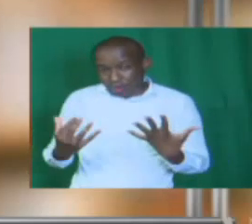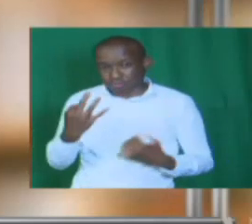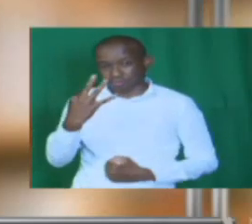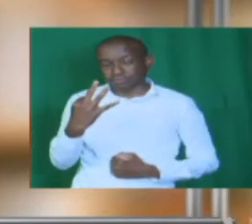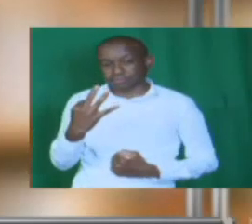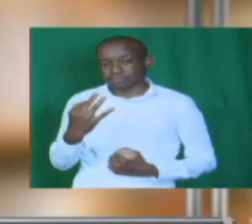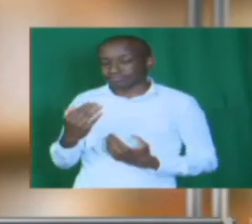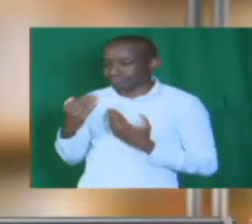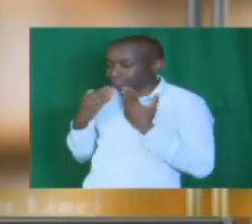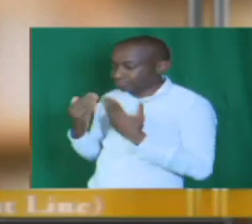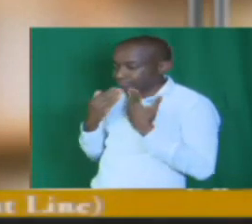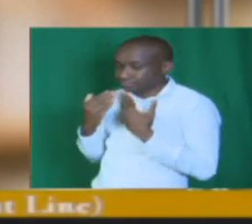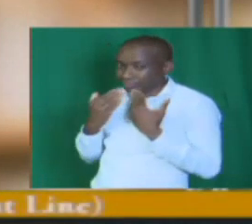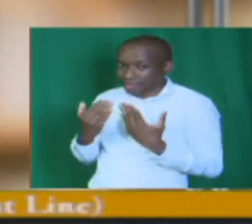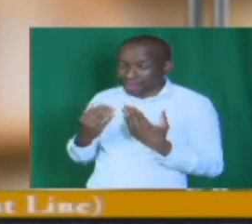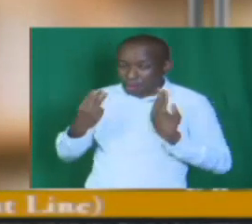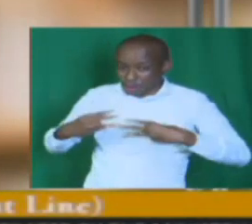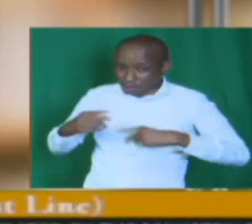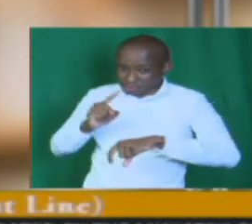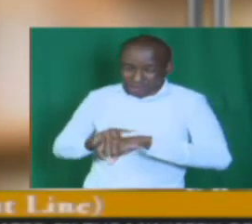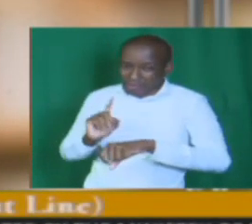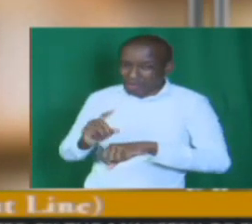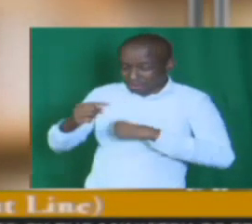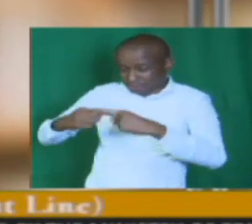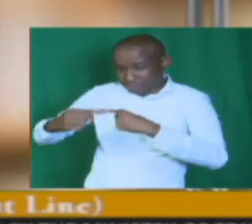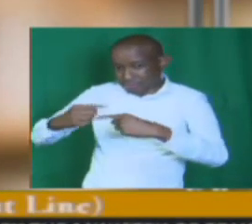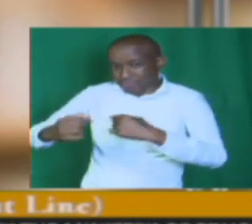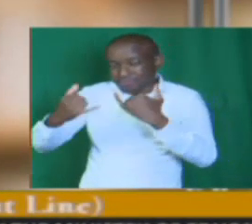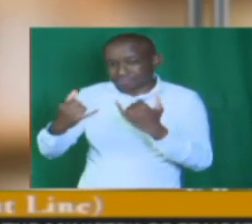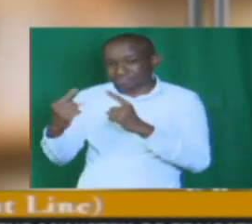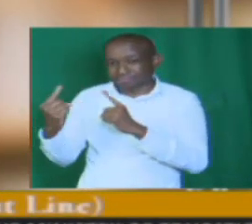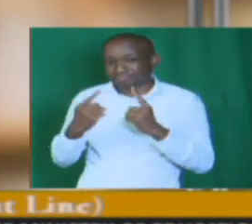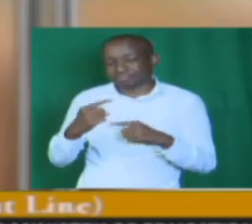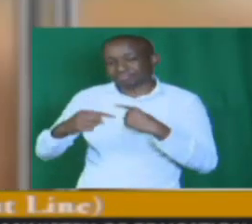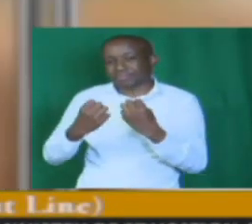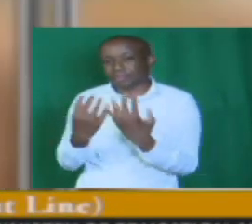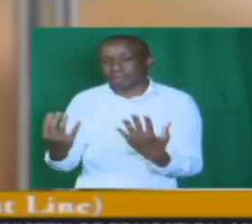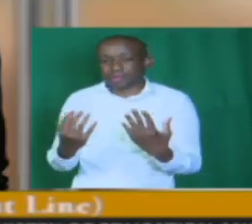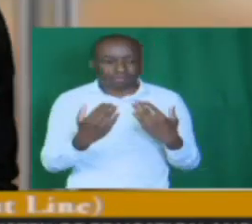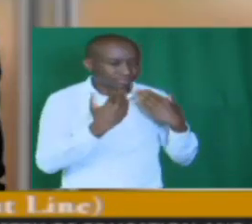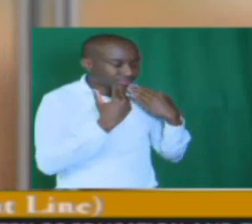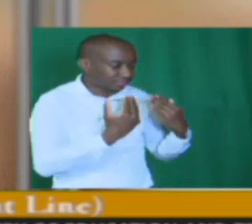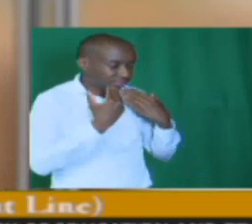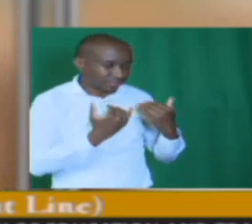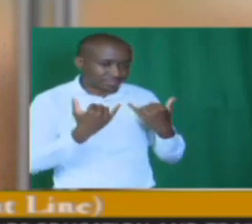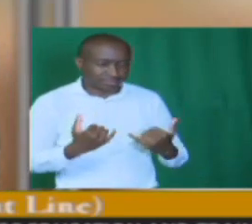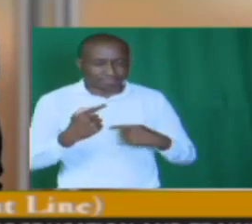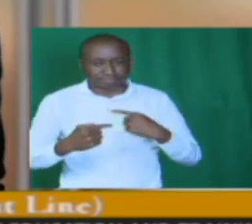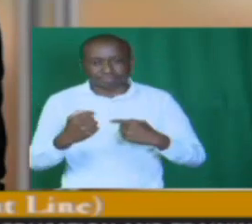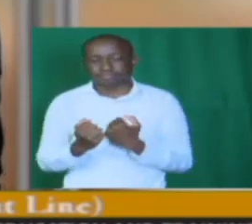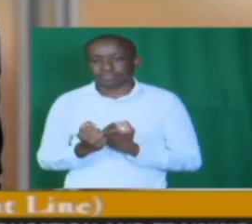sir. Without wasting any time, can you please take the lovely learner through? Thank you very much,